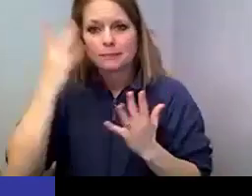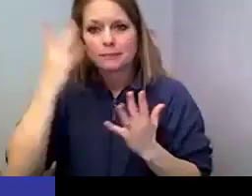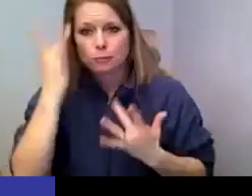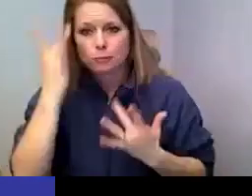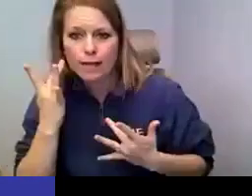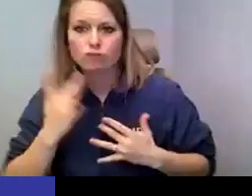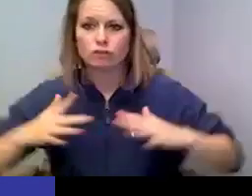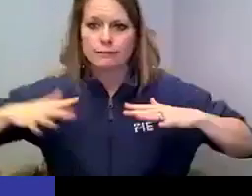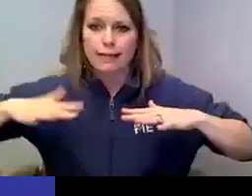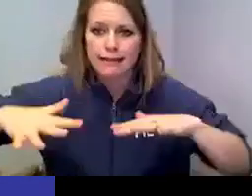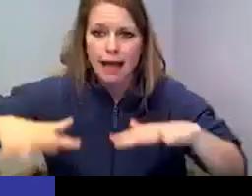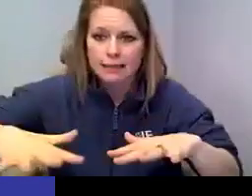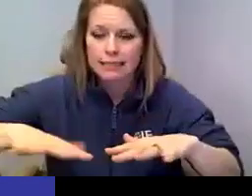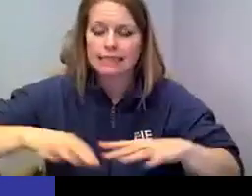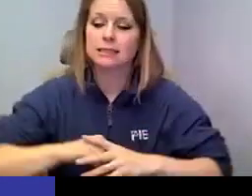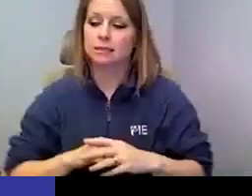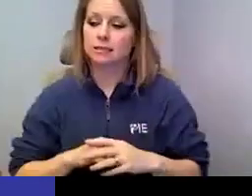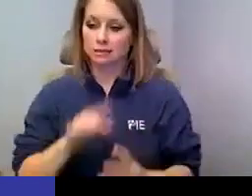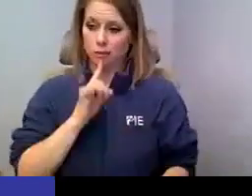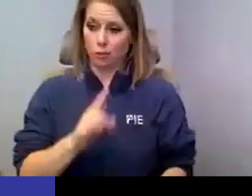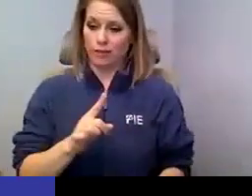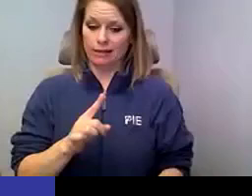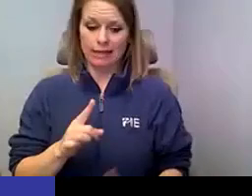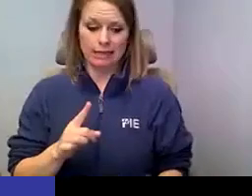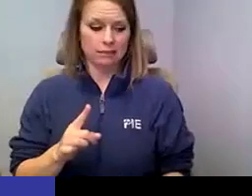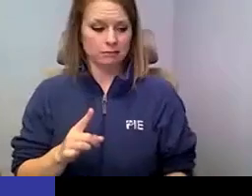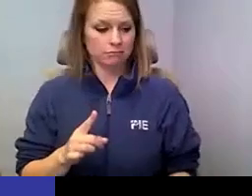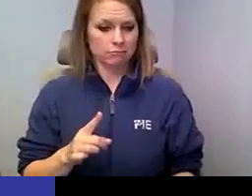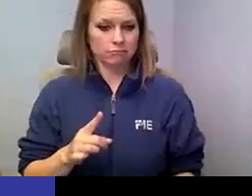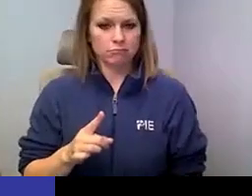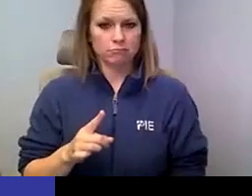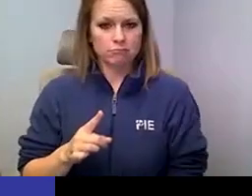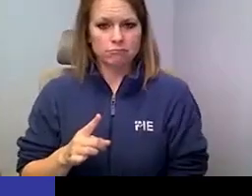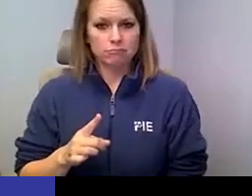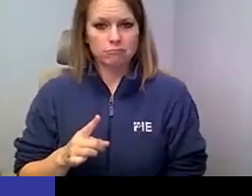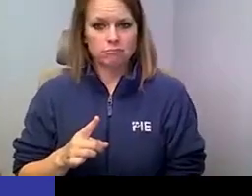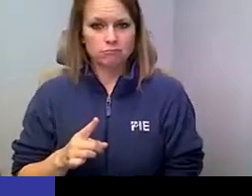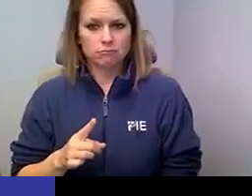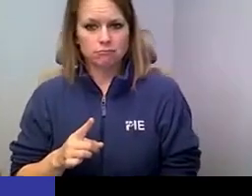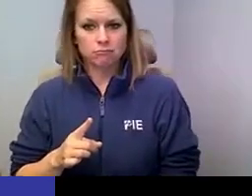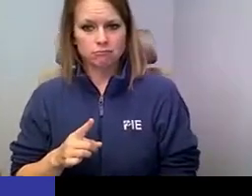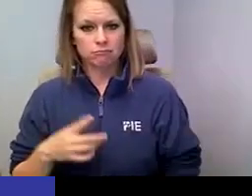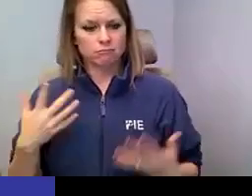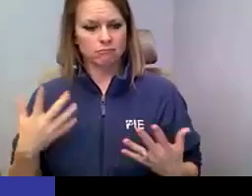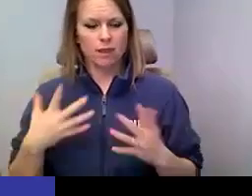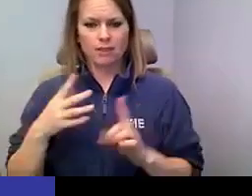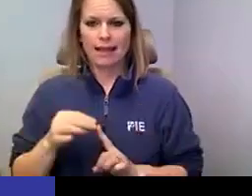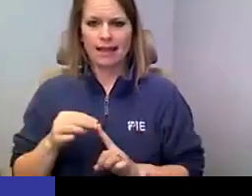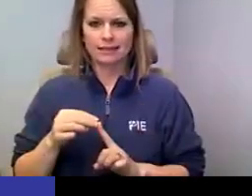the question there is, we consider that, is specially designed instruction